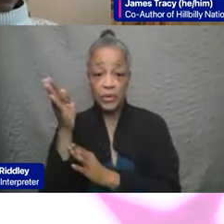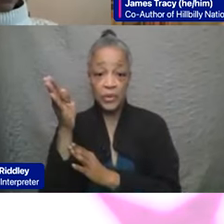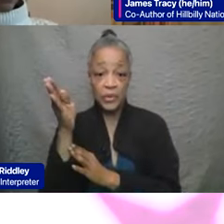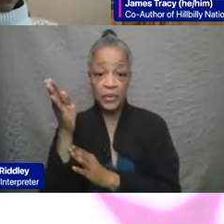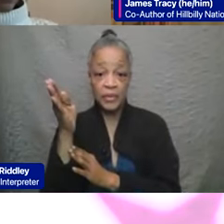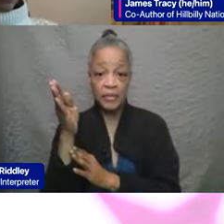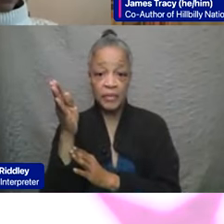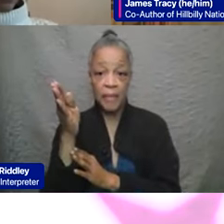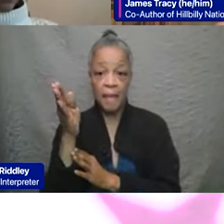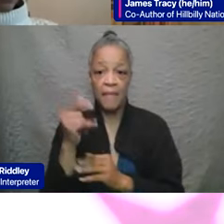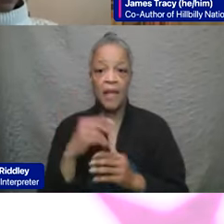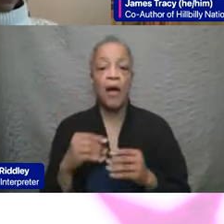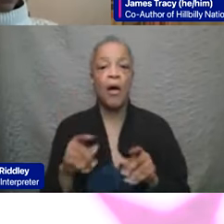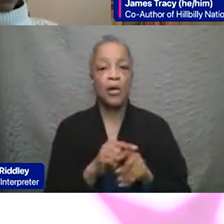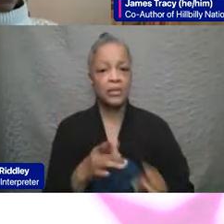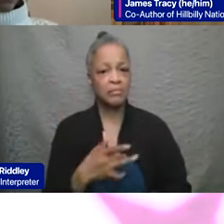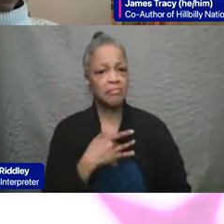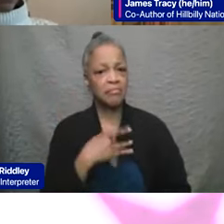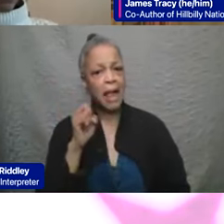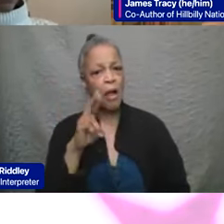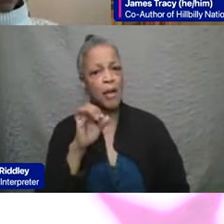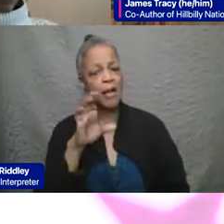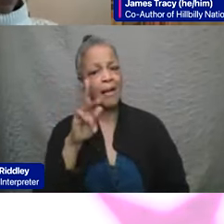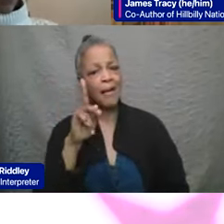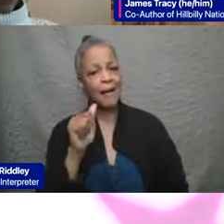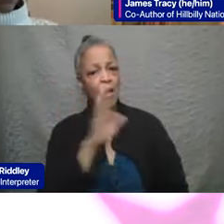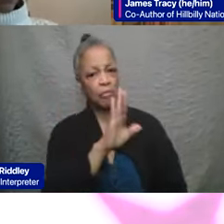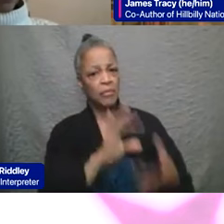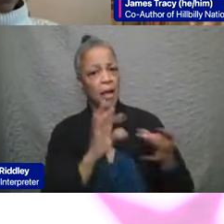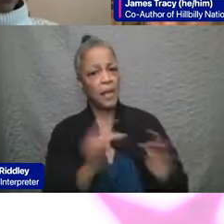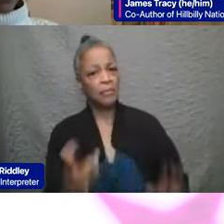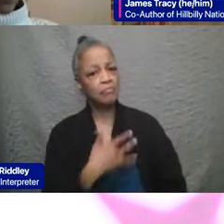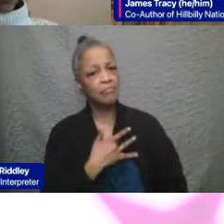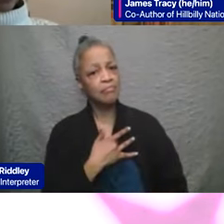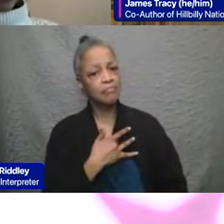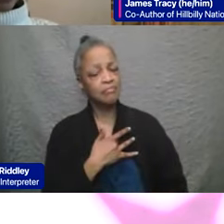have I was really touched by Erica's comments, and it